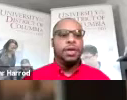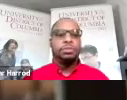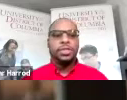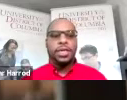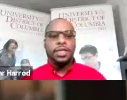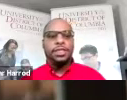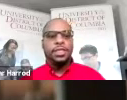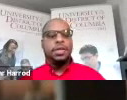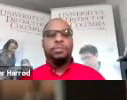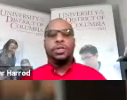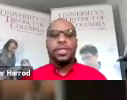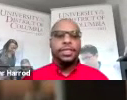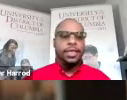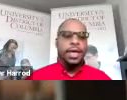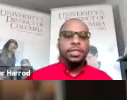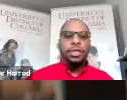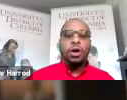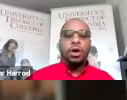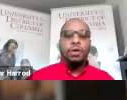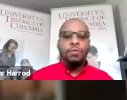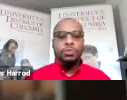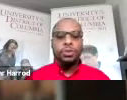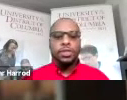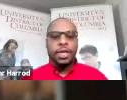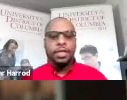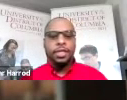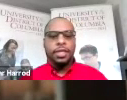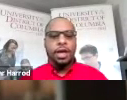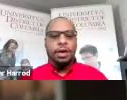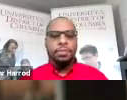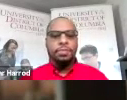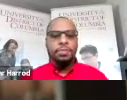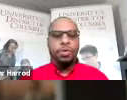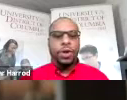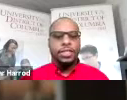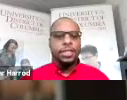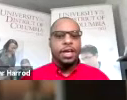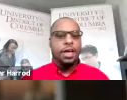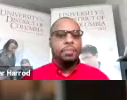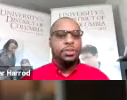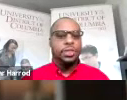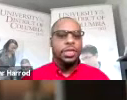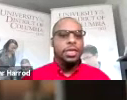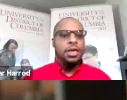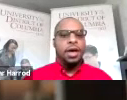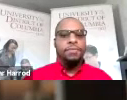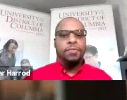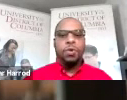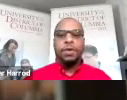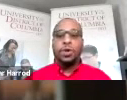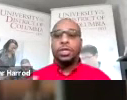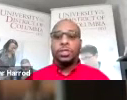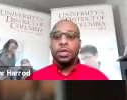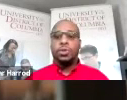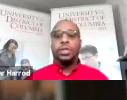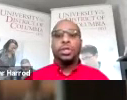We have liberal studies, computer science, technology, law enforcement, which is a great opportunity for